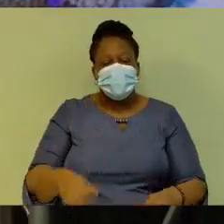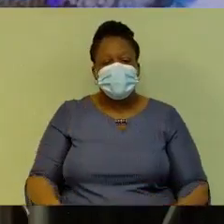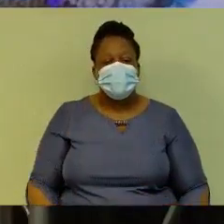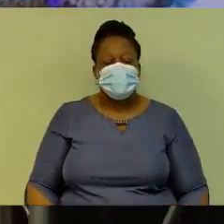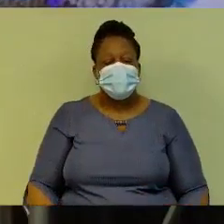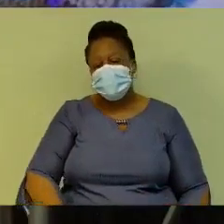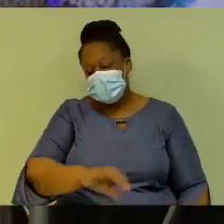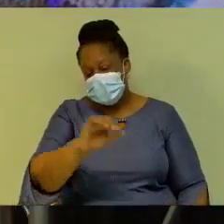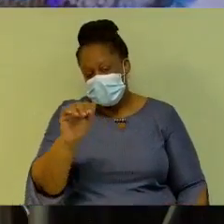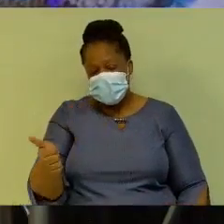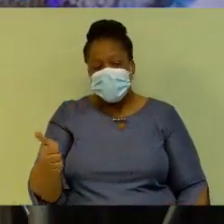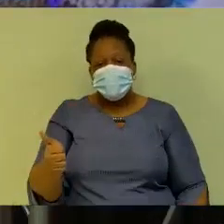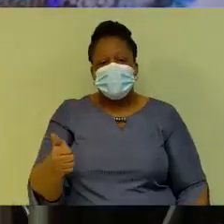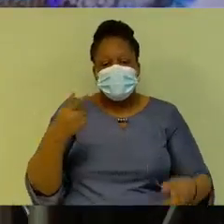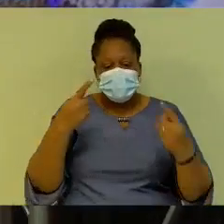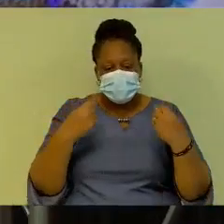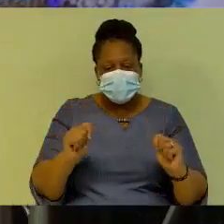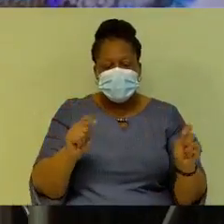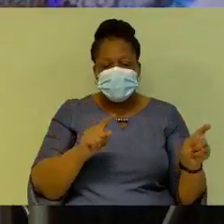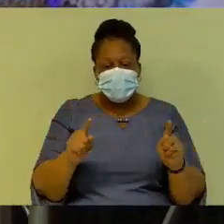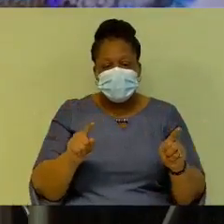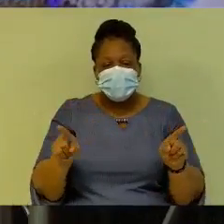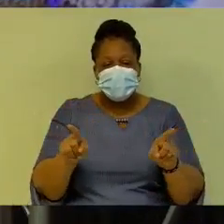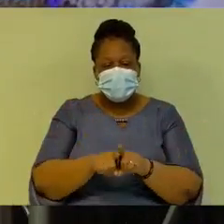so expeditiously.